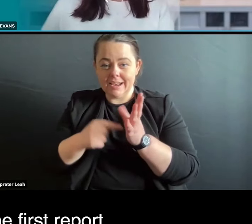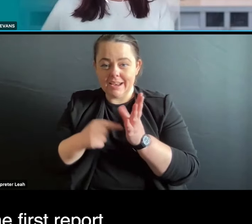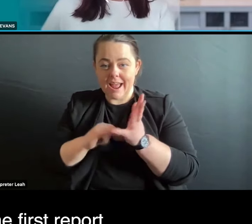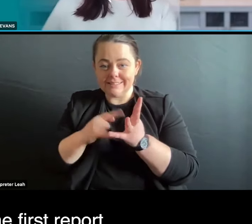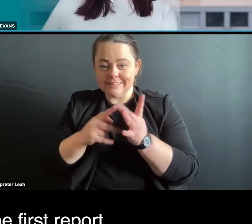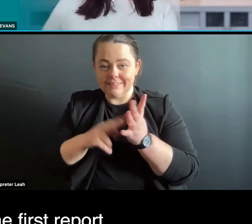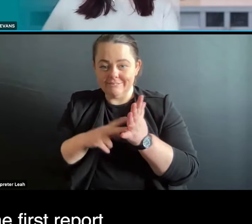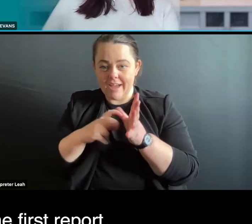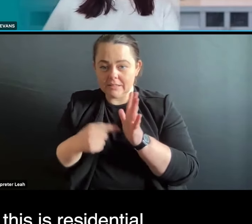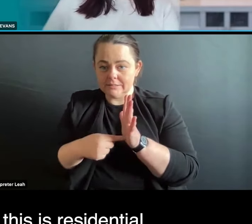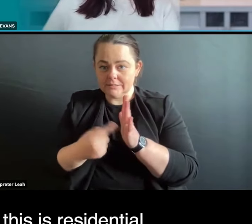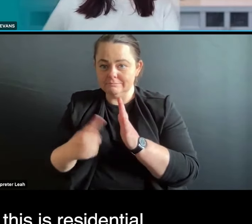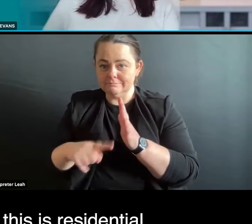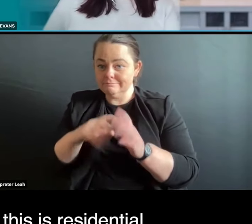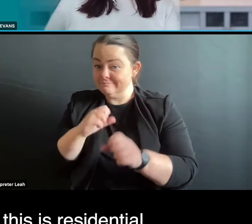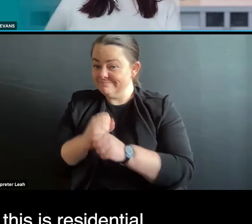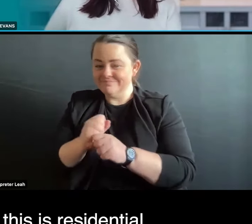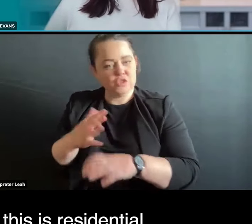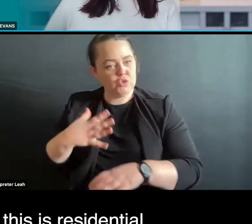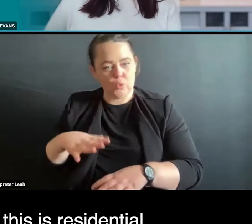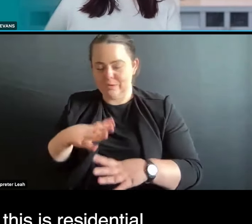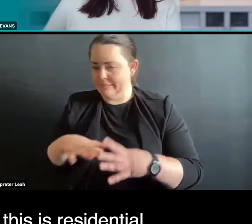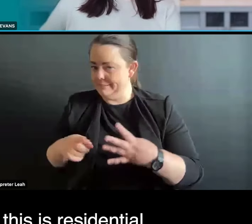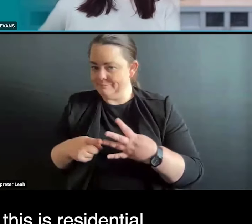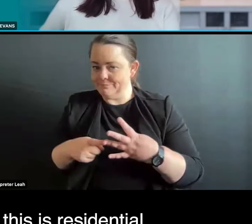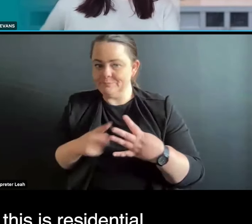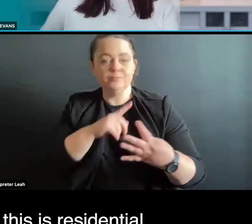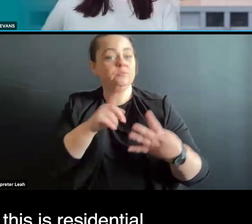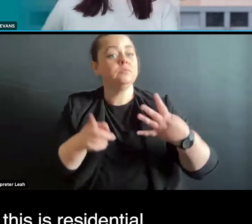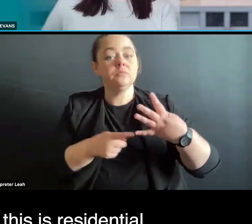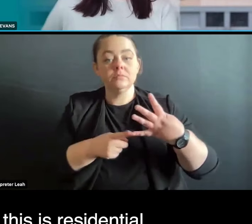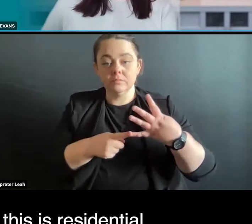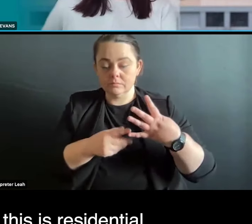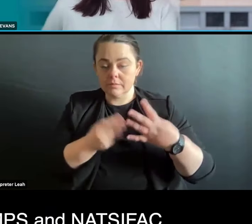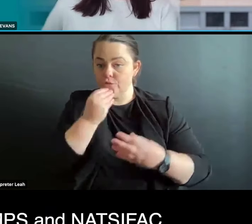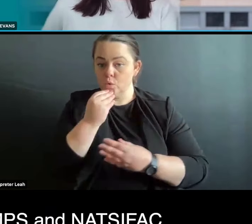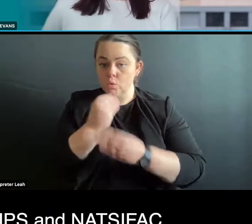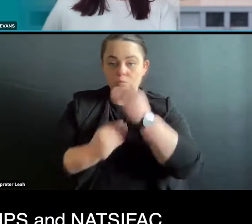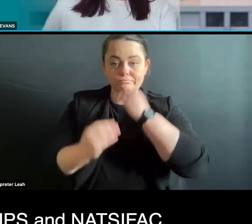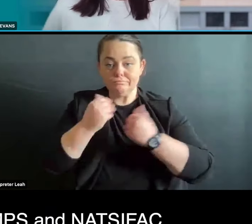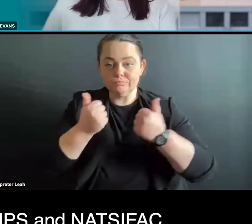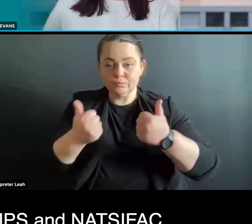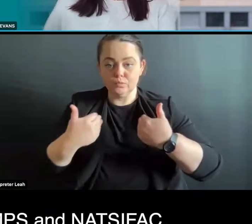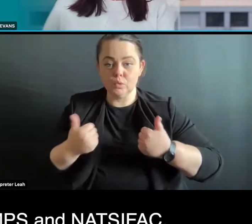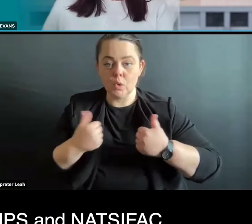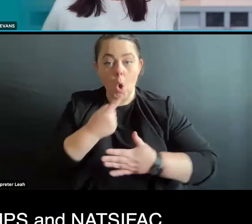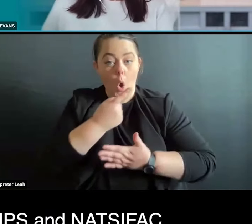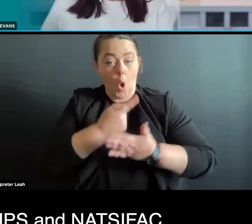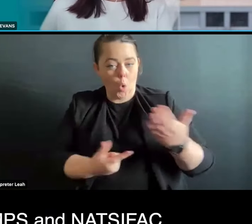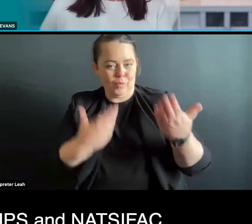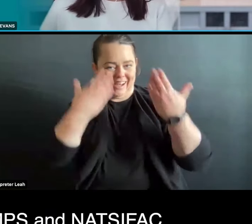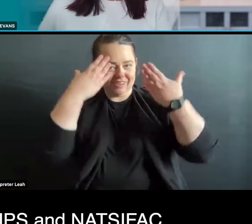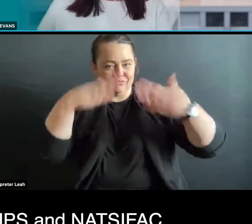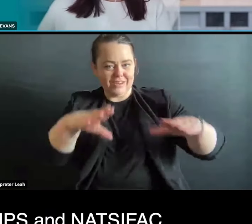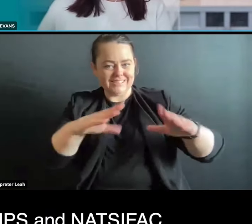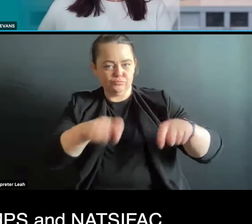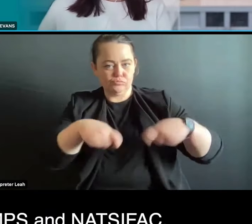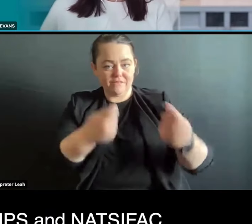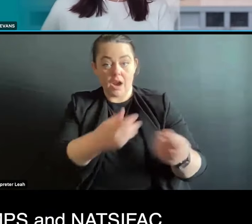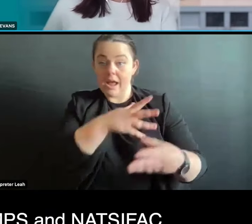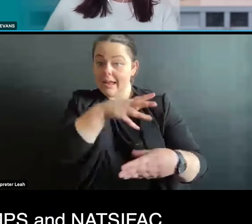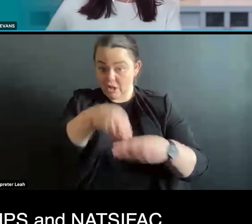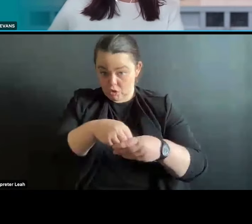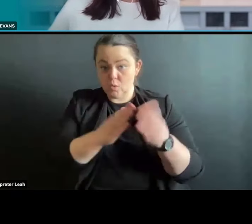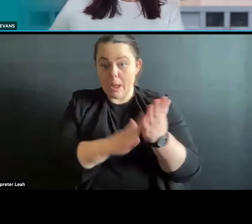report. In relation to food and nutrition, this is residential providers only, and this includes MPS